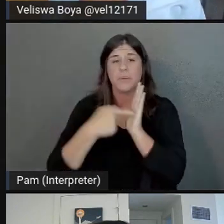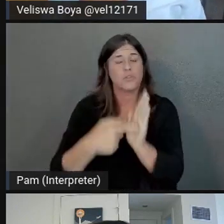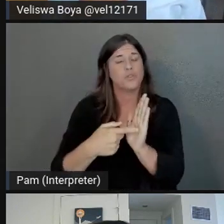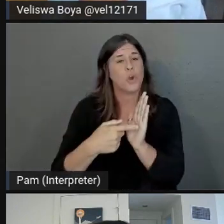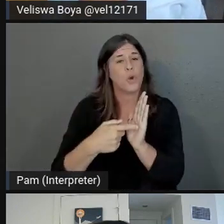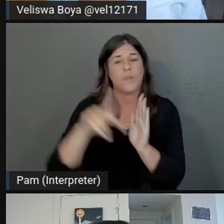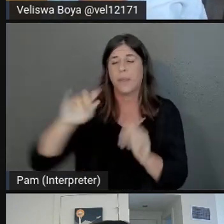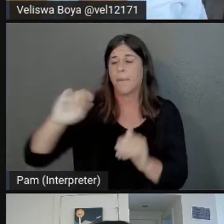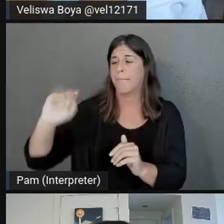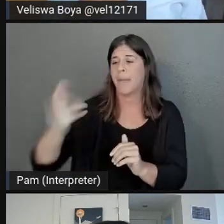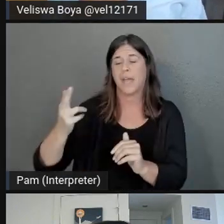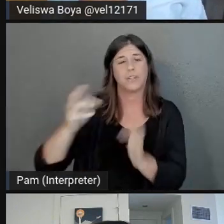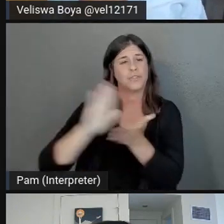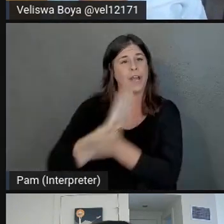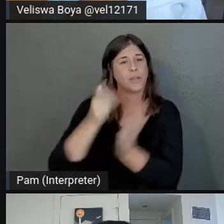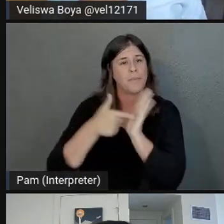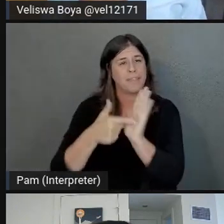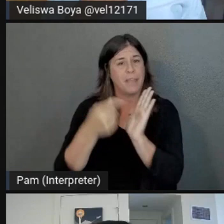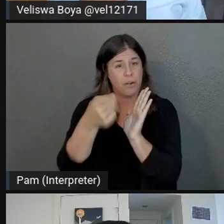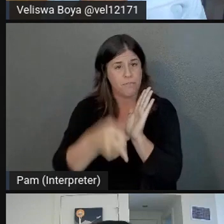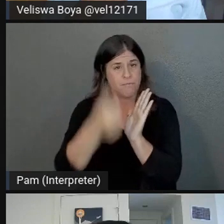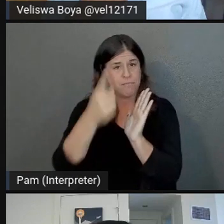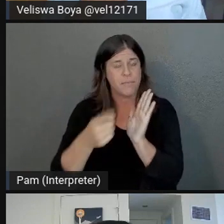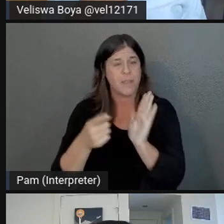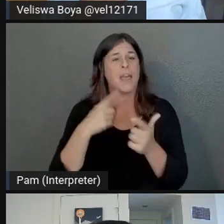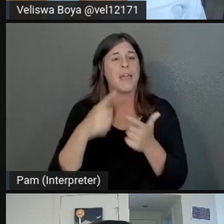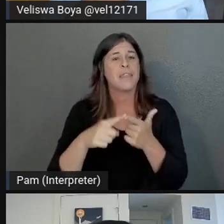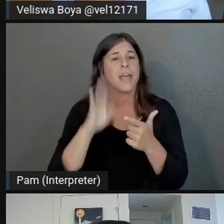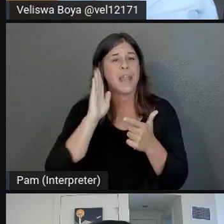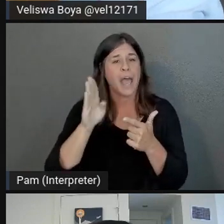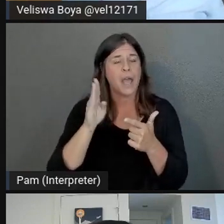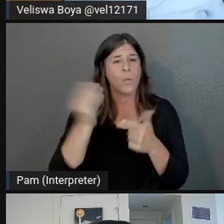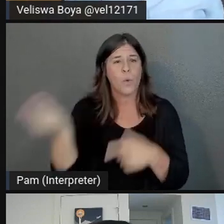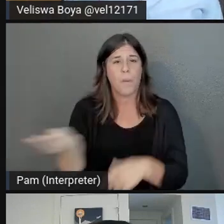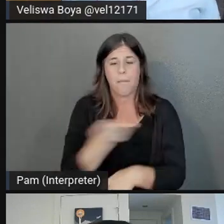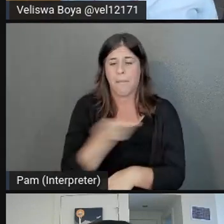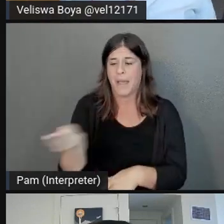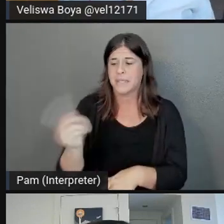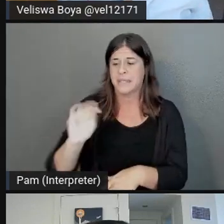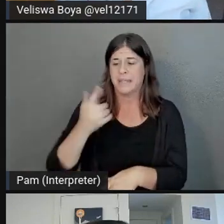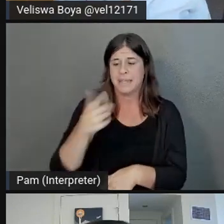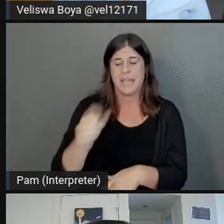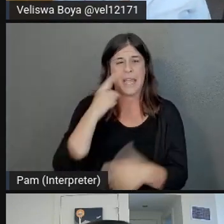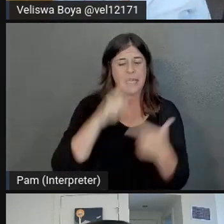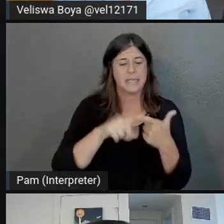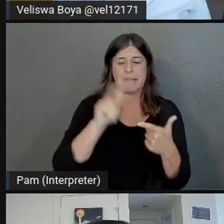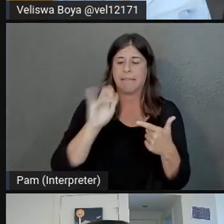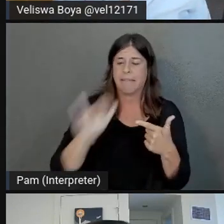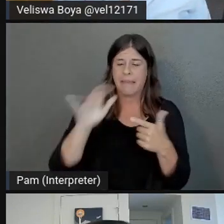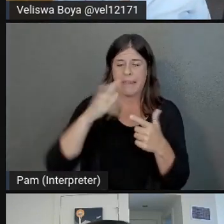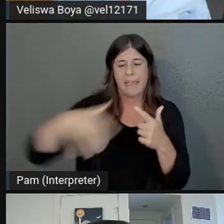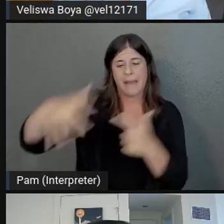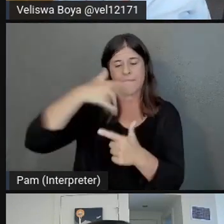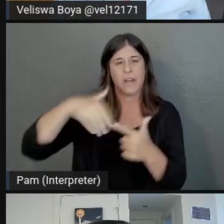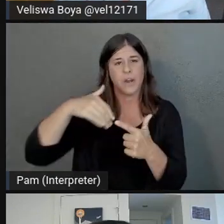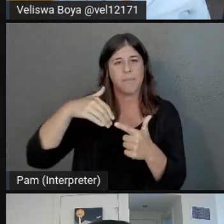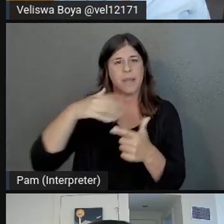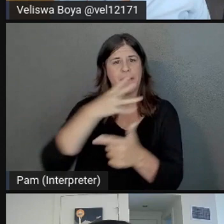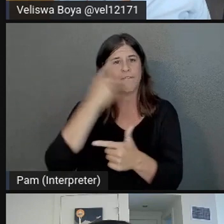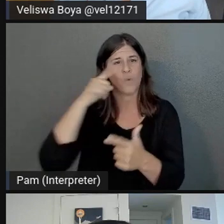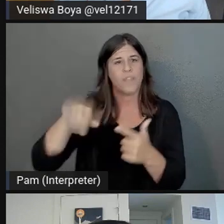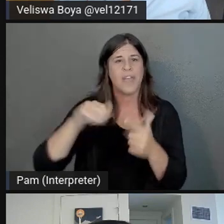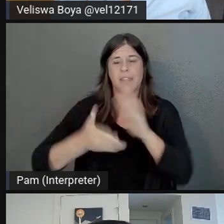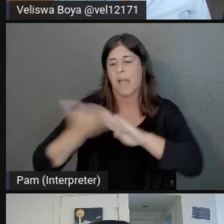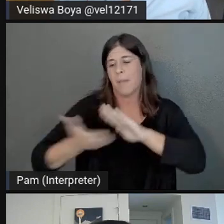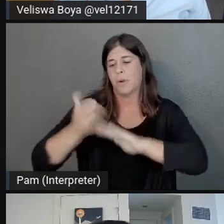patch document here. I am passing the tags of key, environment, and value dev, and the operation is add because